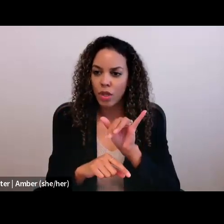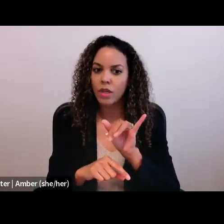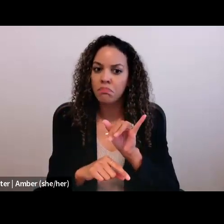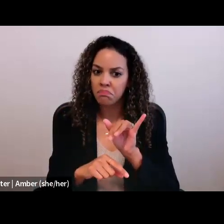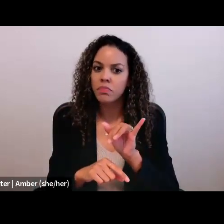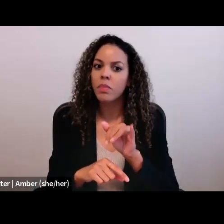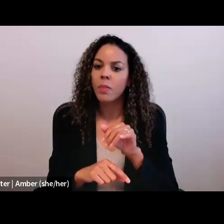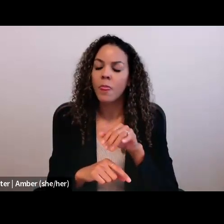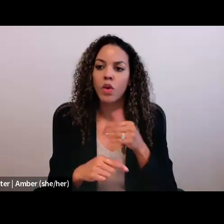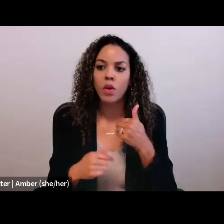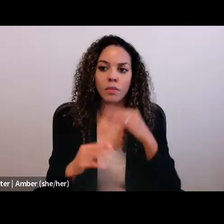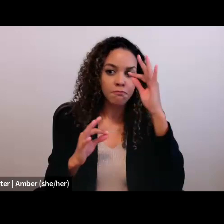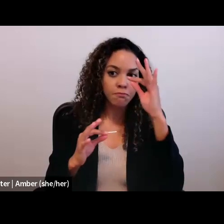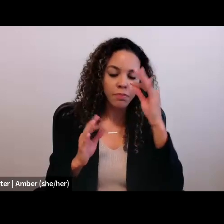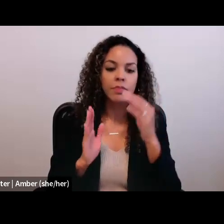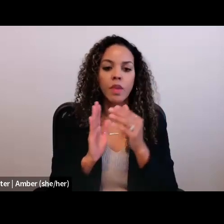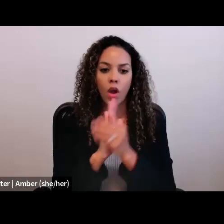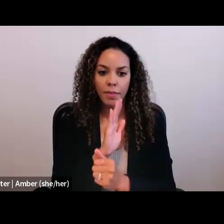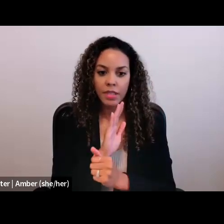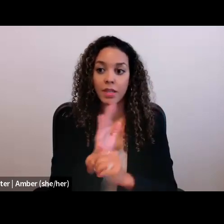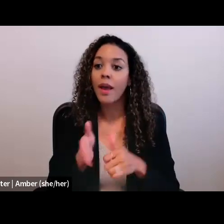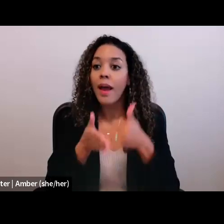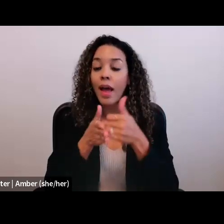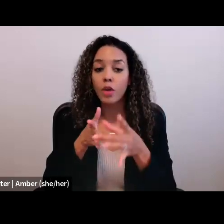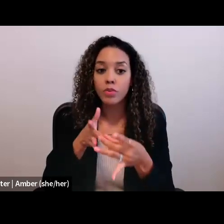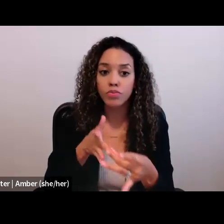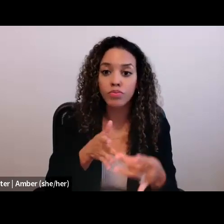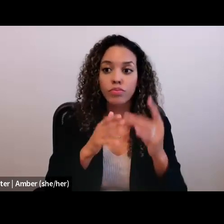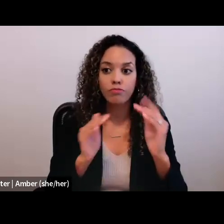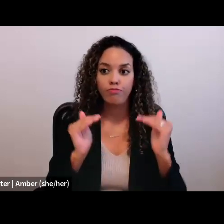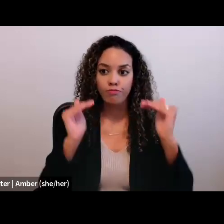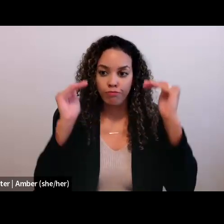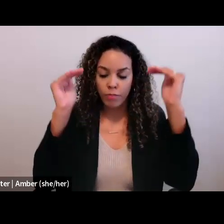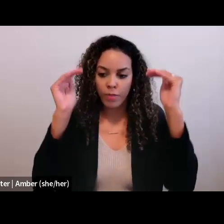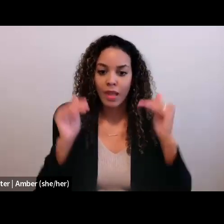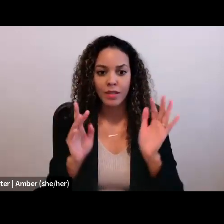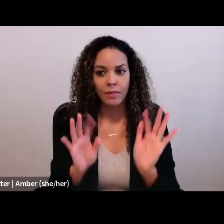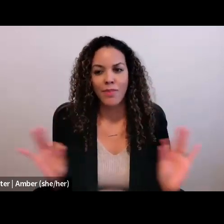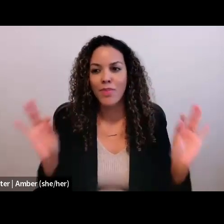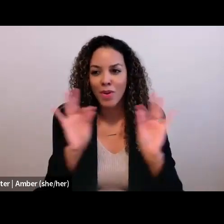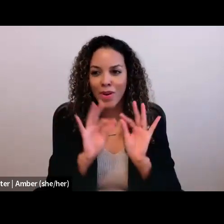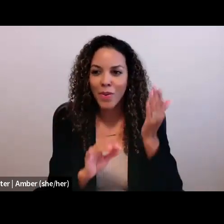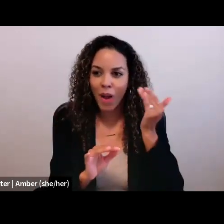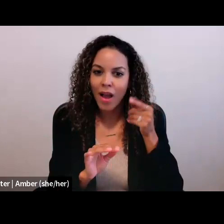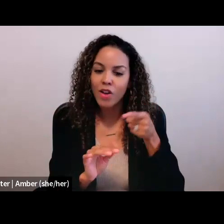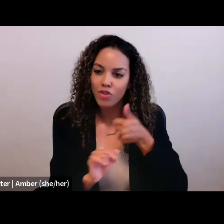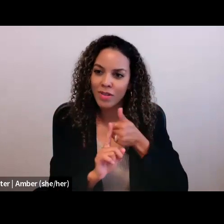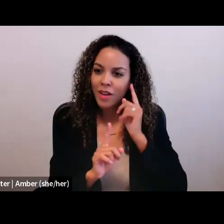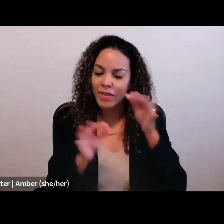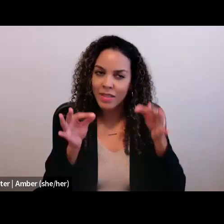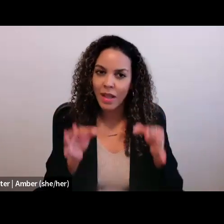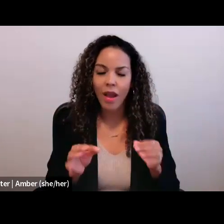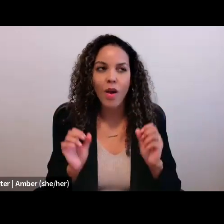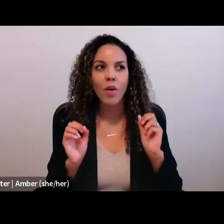learn, and that helps you move forward. And that's very, very important, because then you decide, oh my gosh, this is becoming